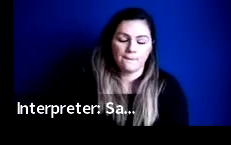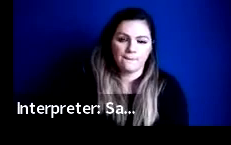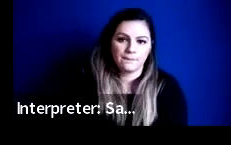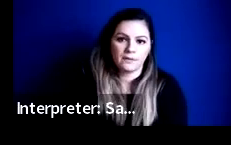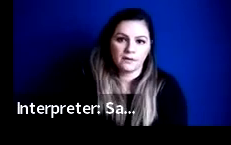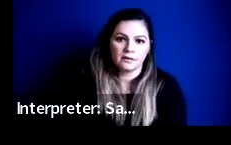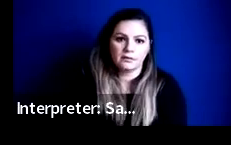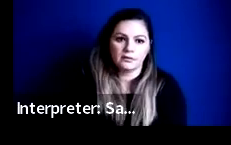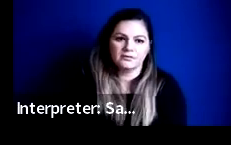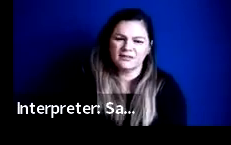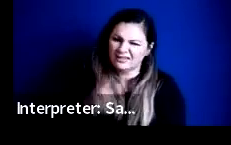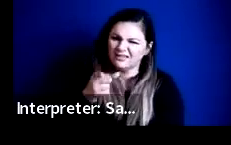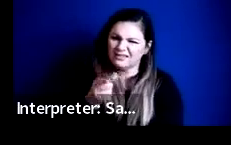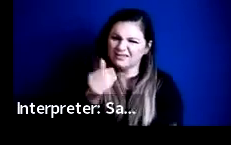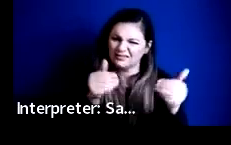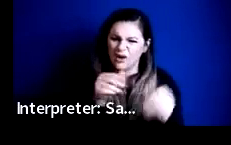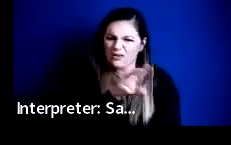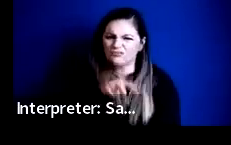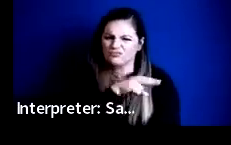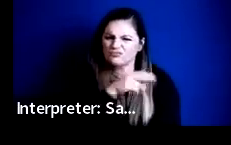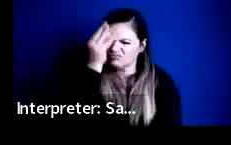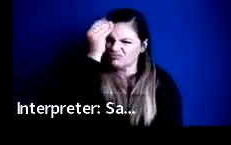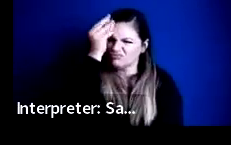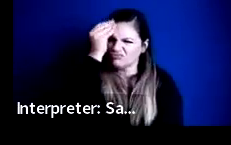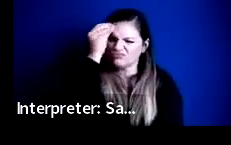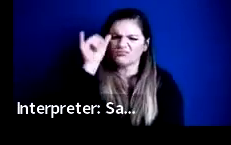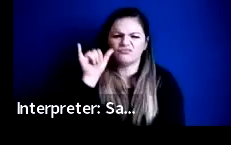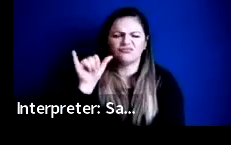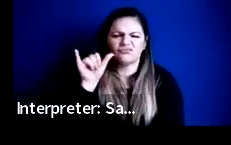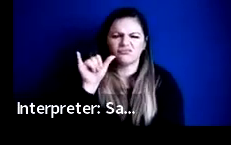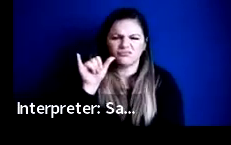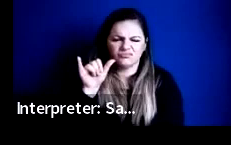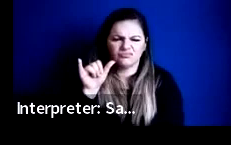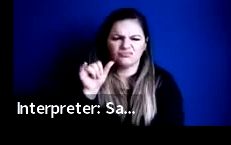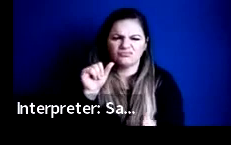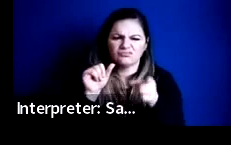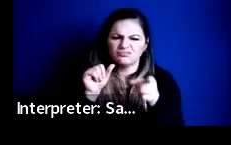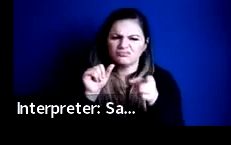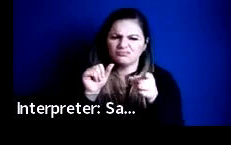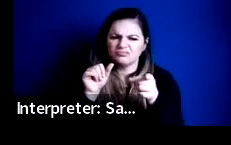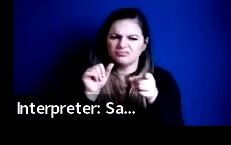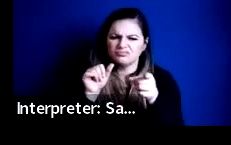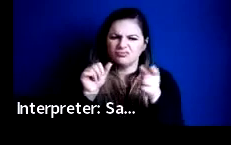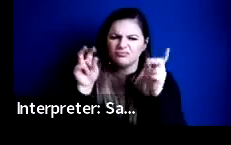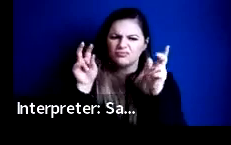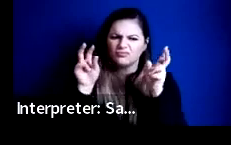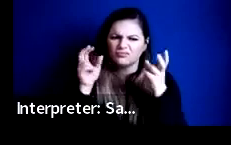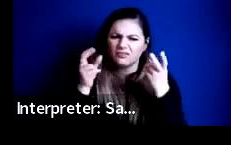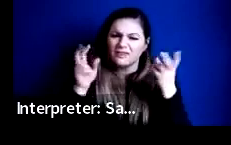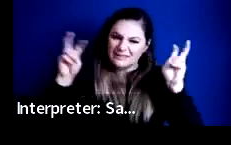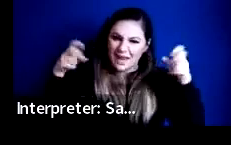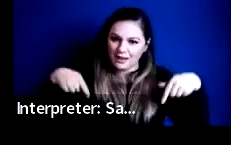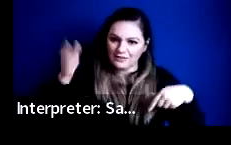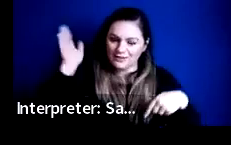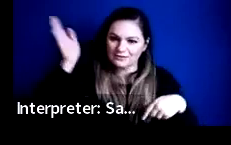a couple moments to just kind of think about, well, what that means if we're thinking about, the title of this is against moral failing. So it's not